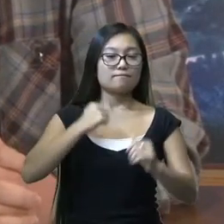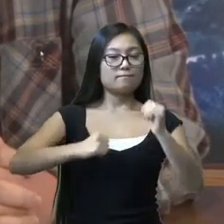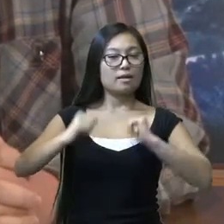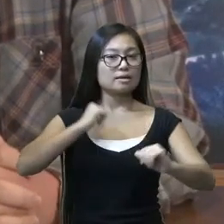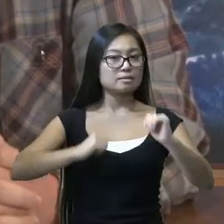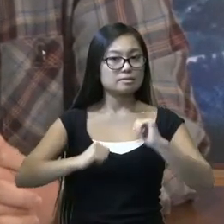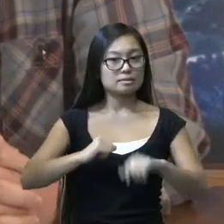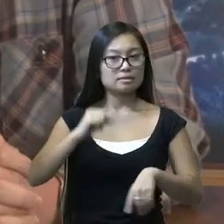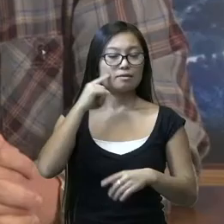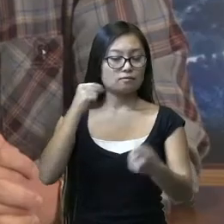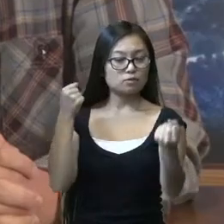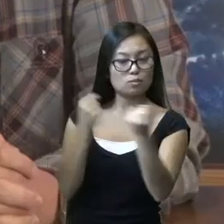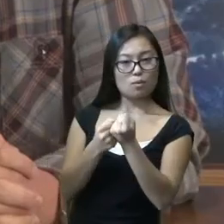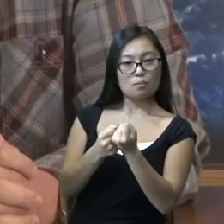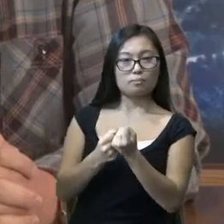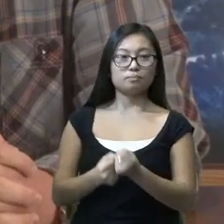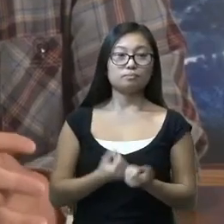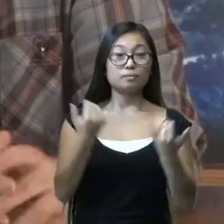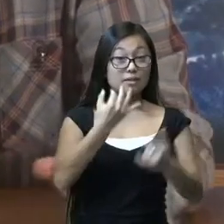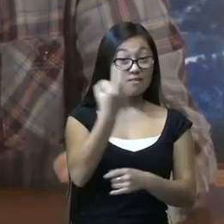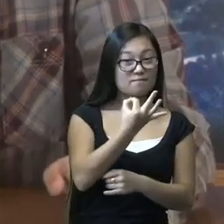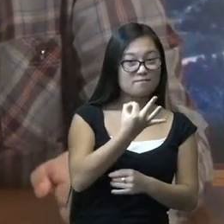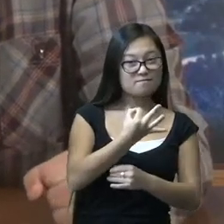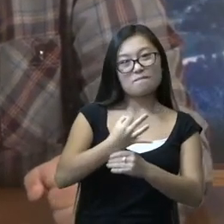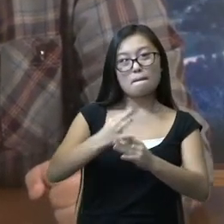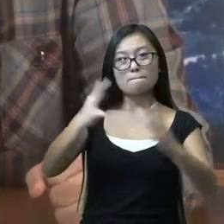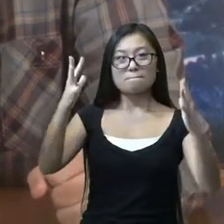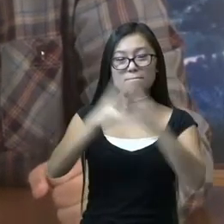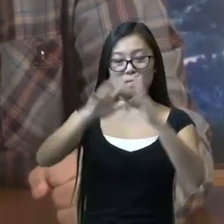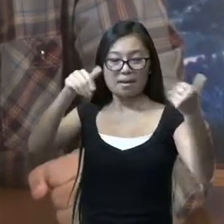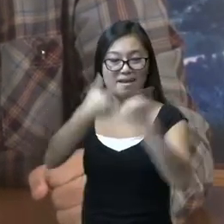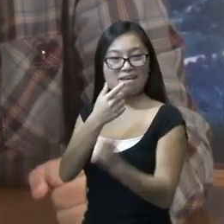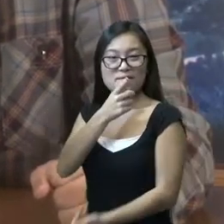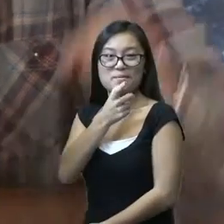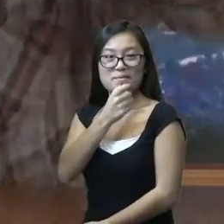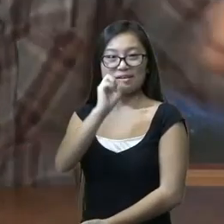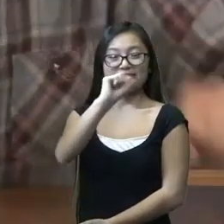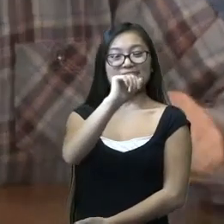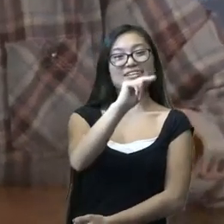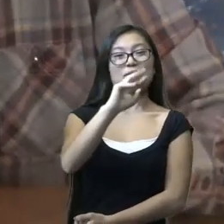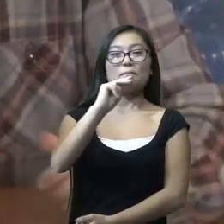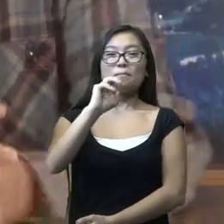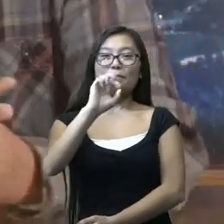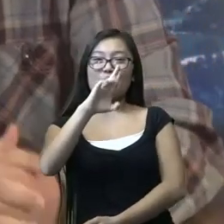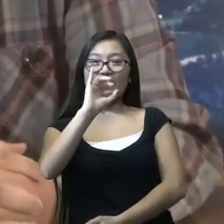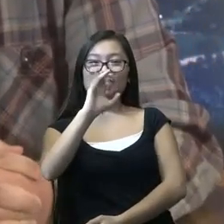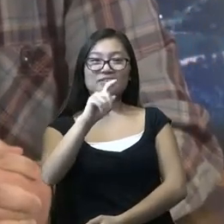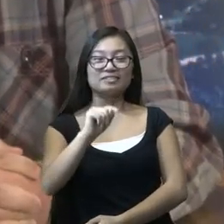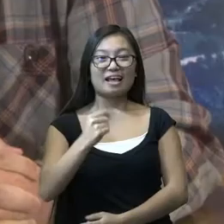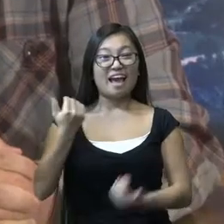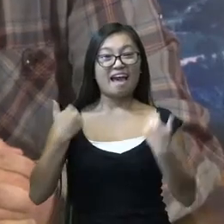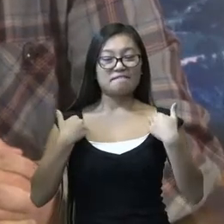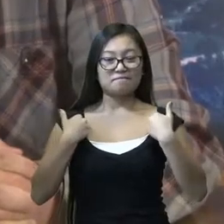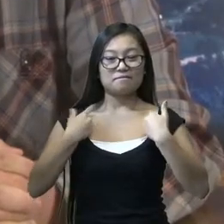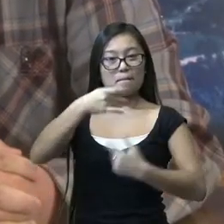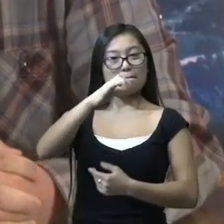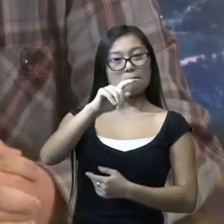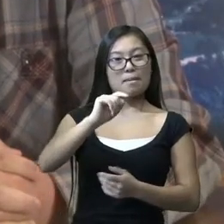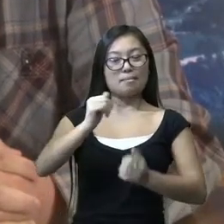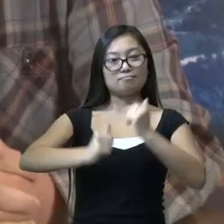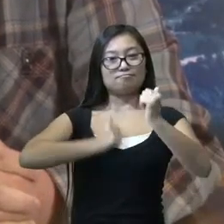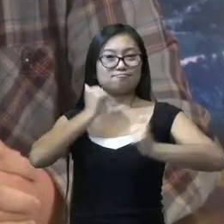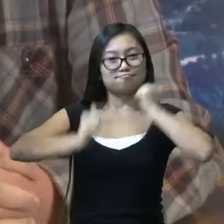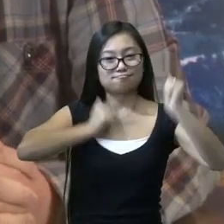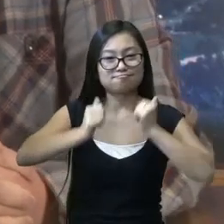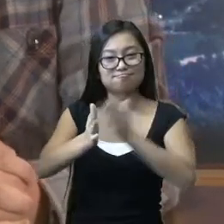support. This Friday will be a huge football game against our rivals, San Marcos. Ooh. So there will be a pep rally held the same day at lunch